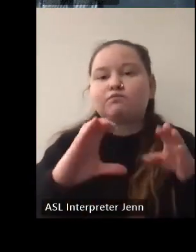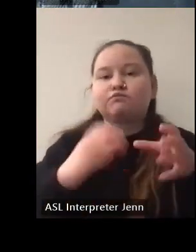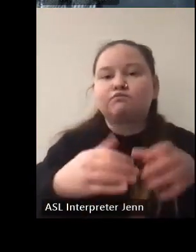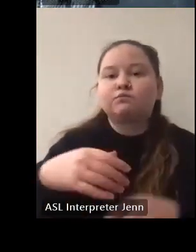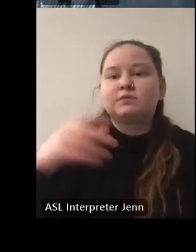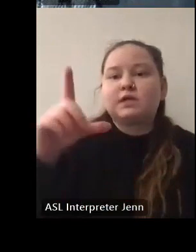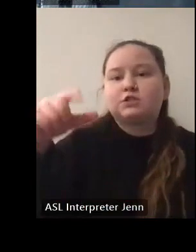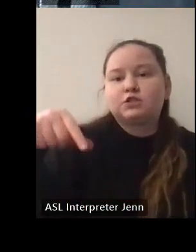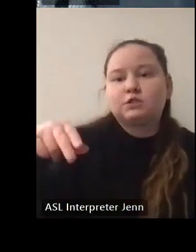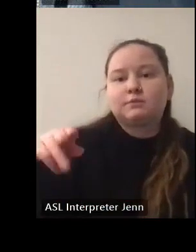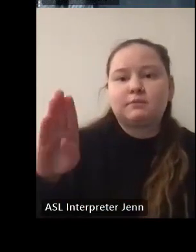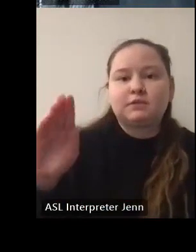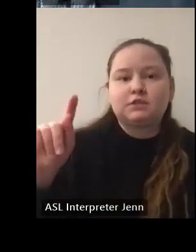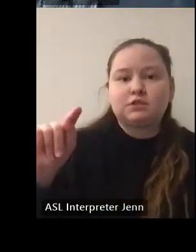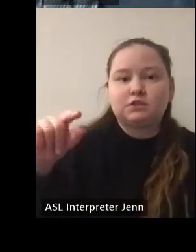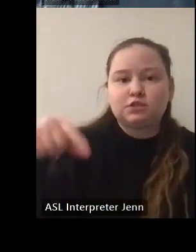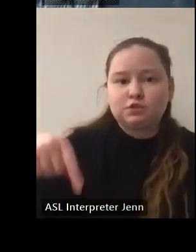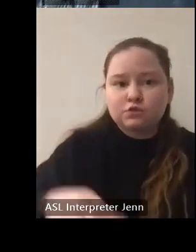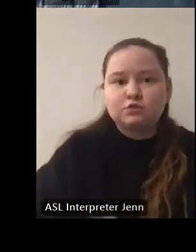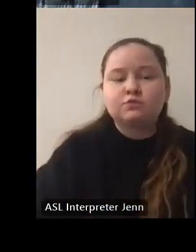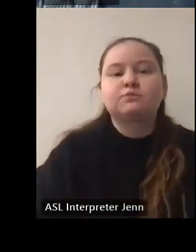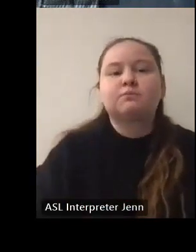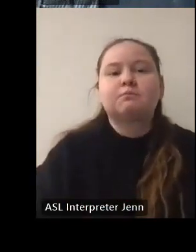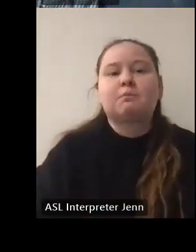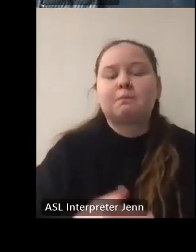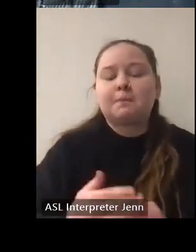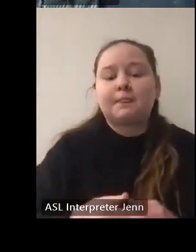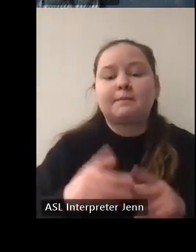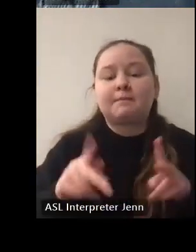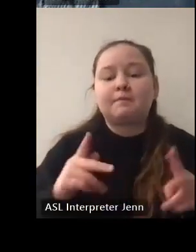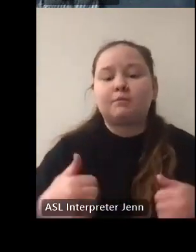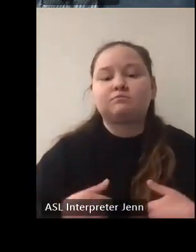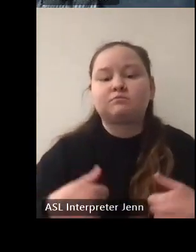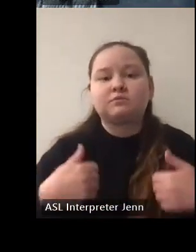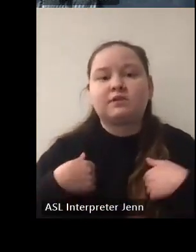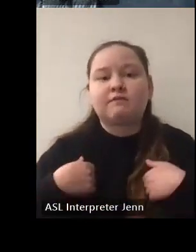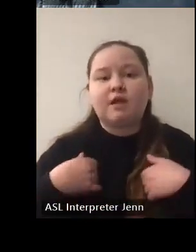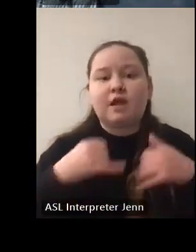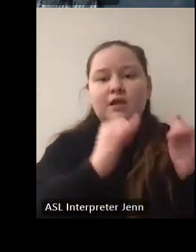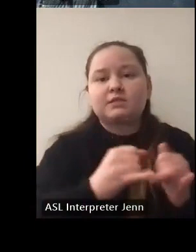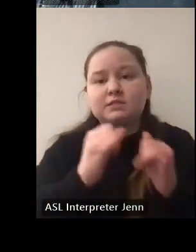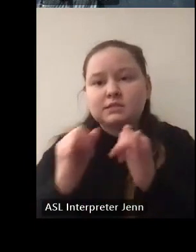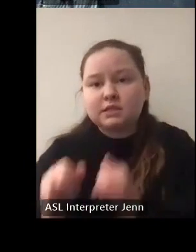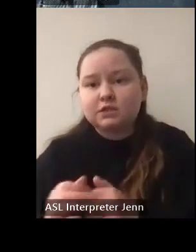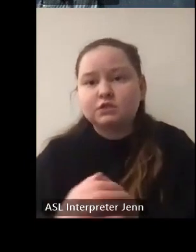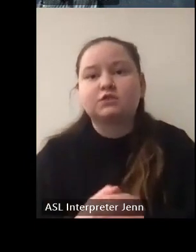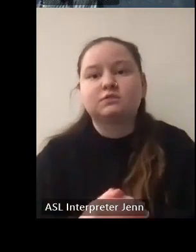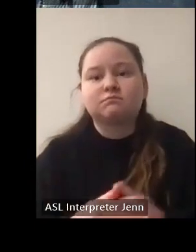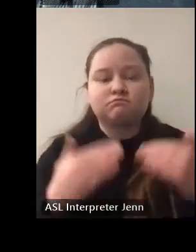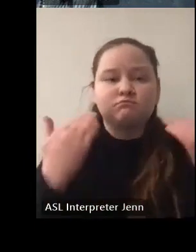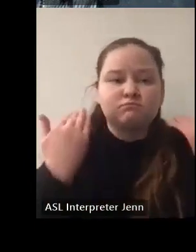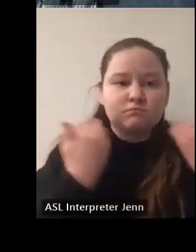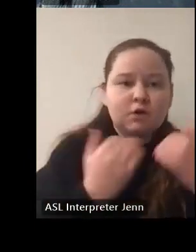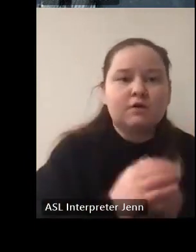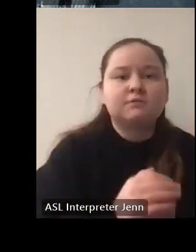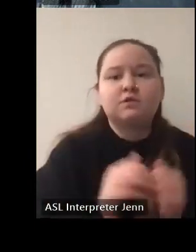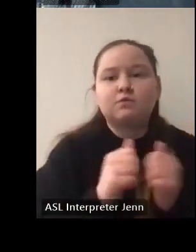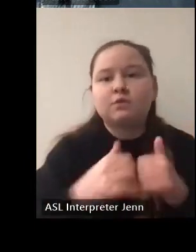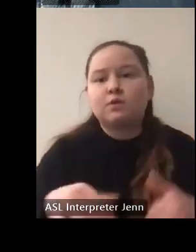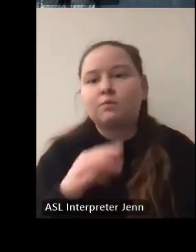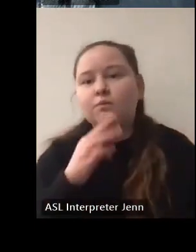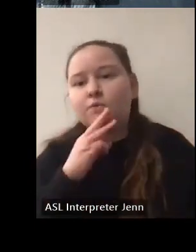communities, individuals living in poverty and isolation, others without housing or water, and those who deal daily with